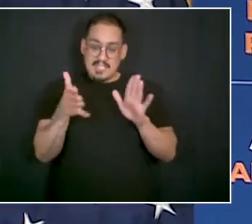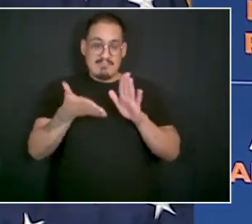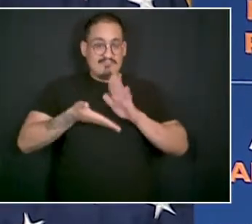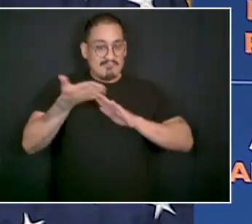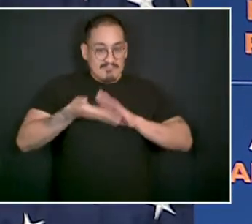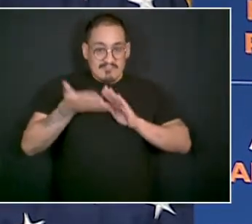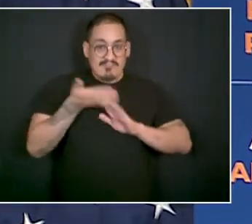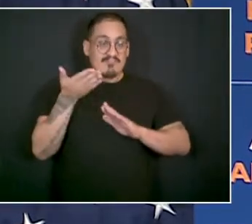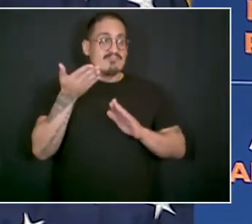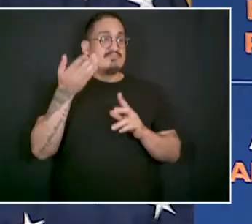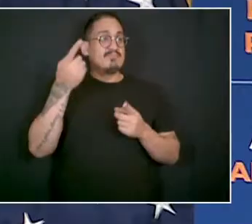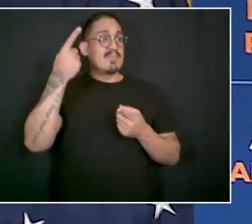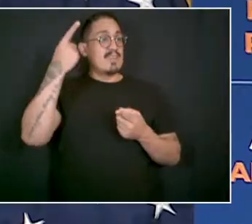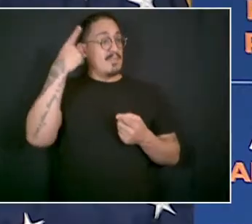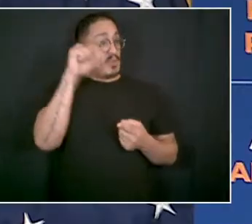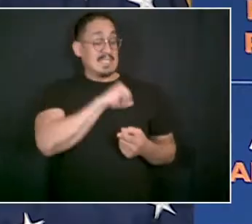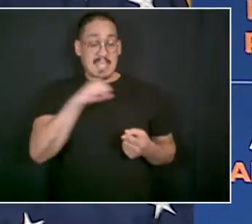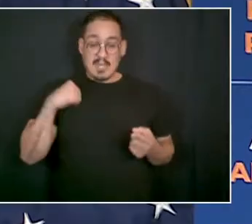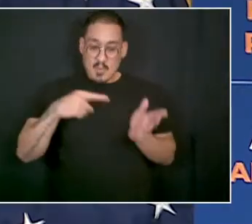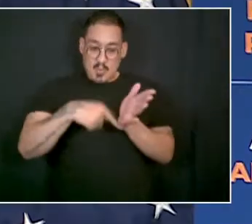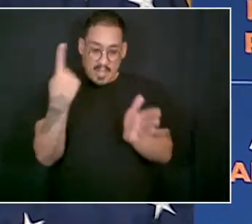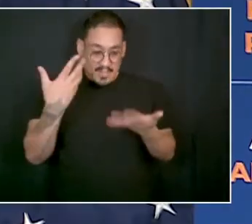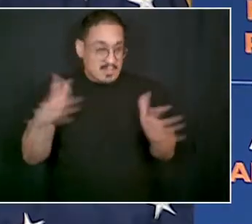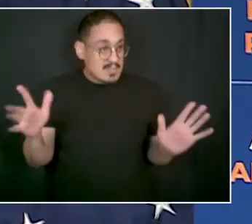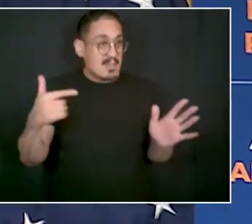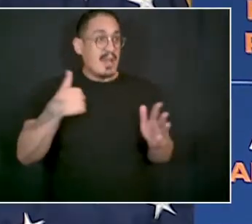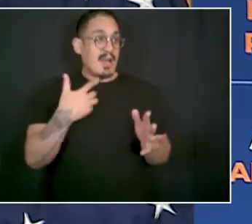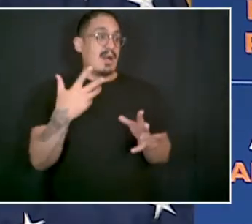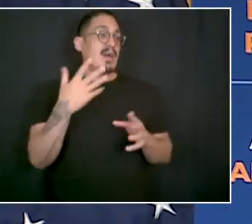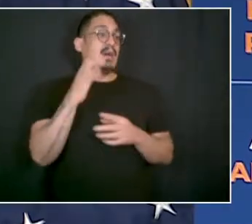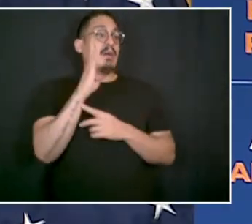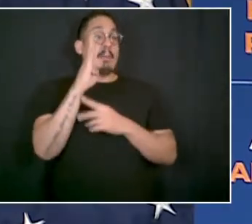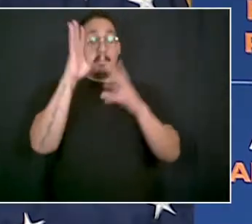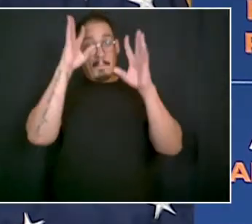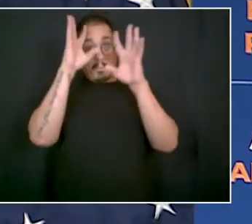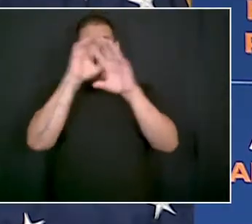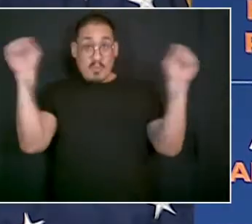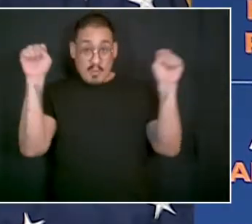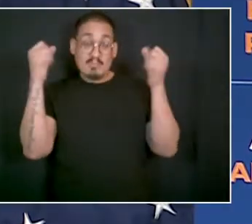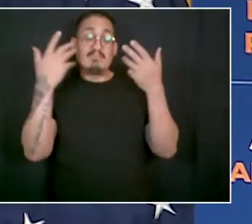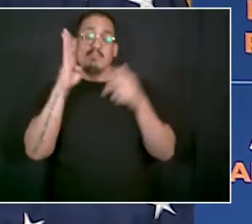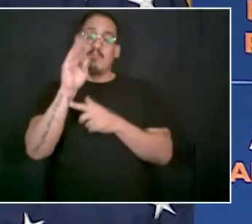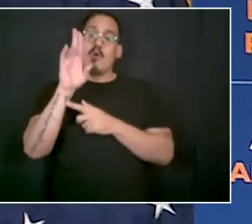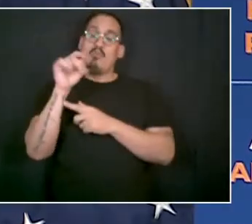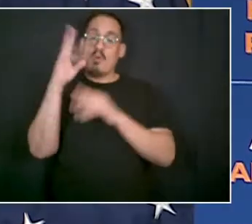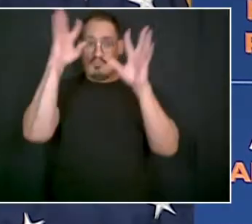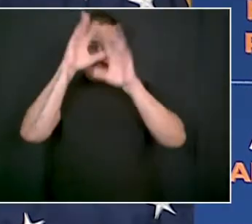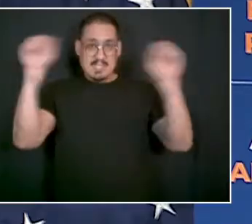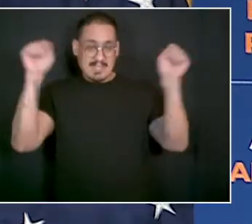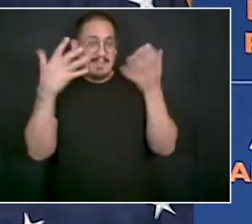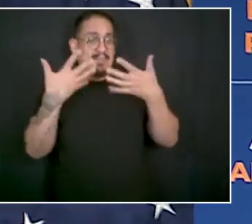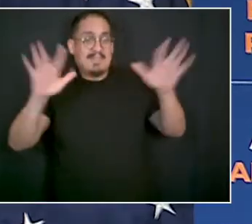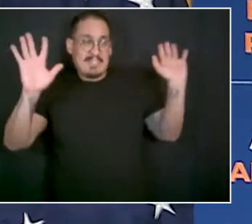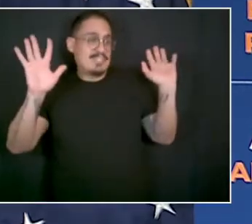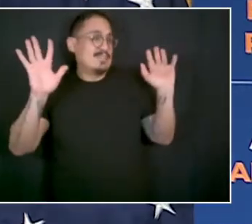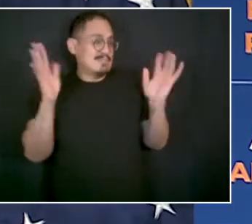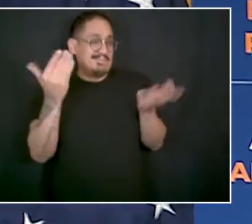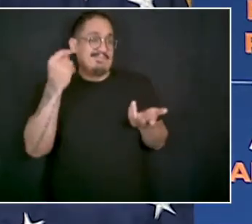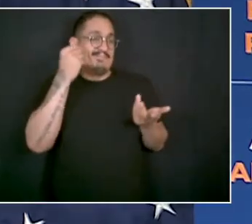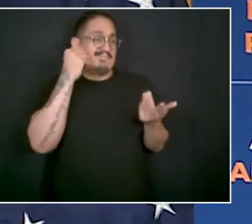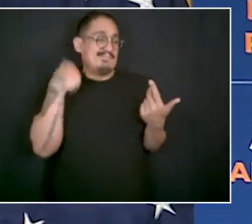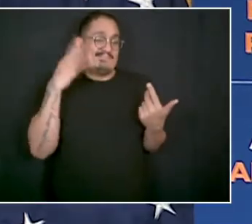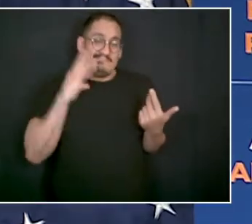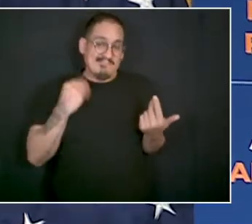ran for borough president and won. I ran for mayor and won. I know what I'm doing. And so let's get this off the